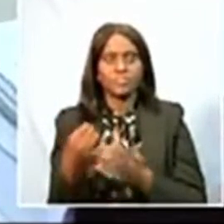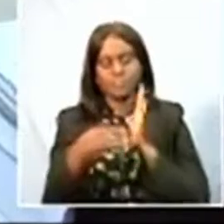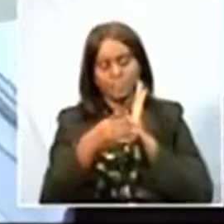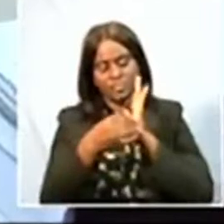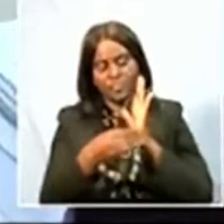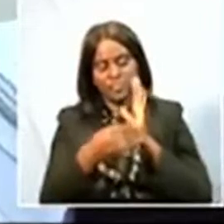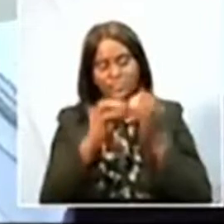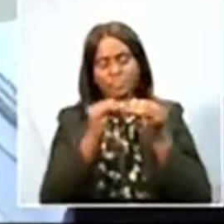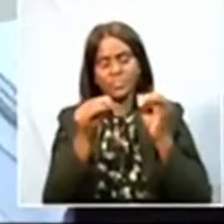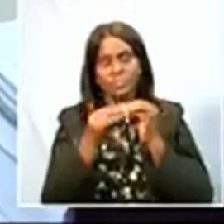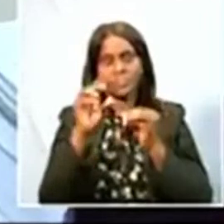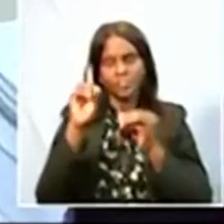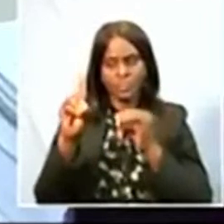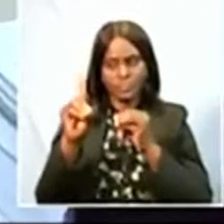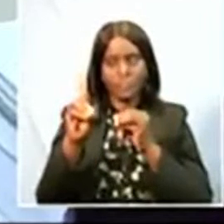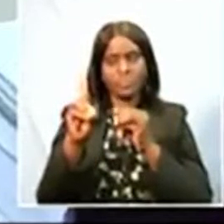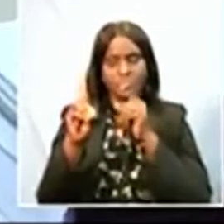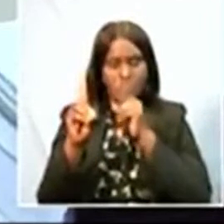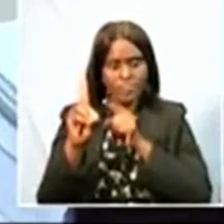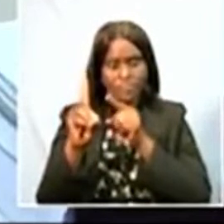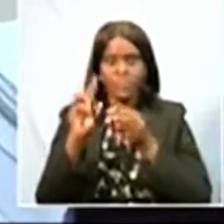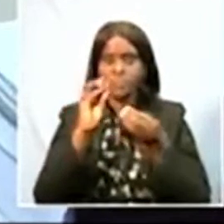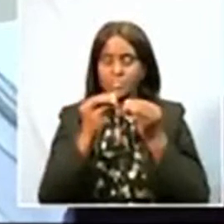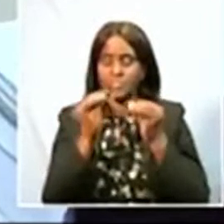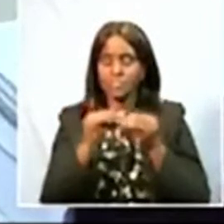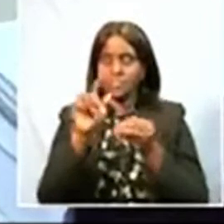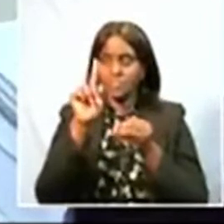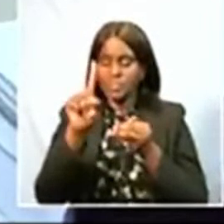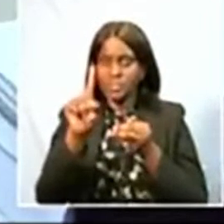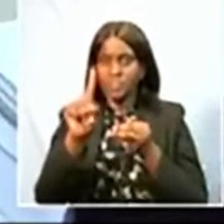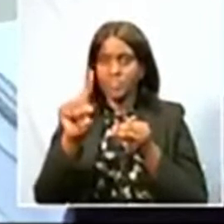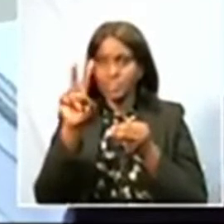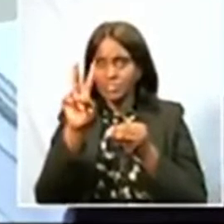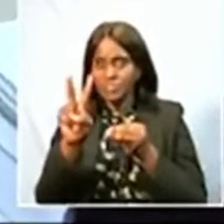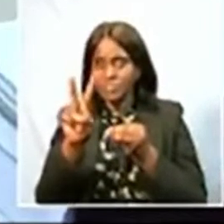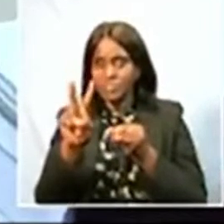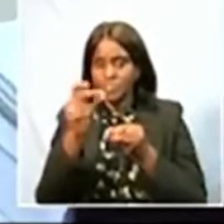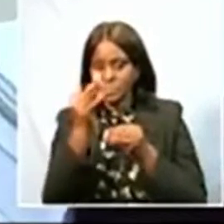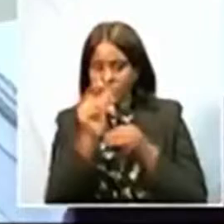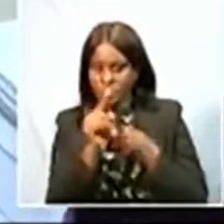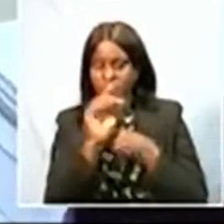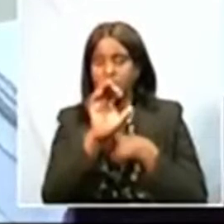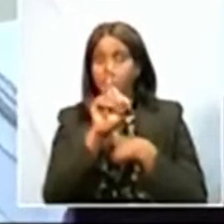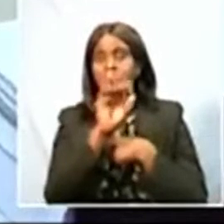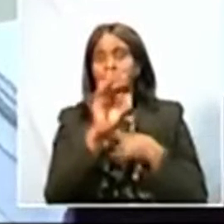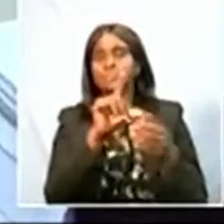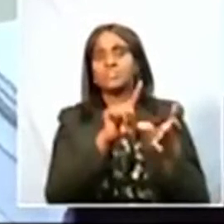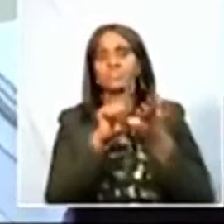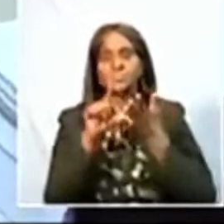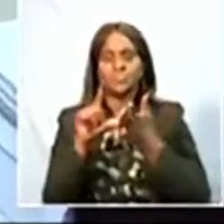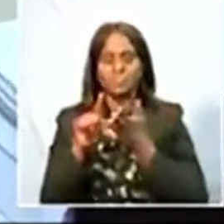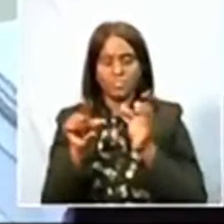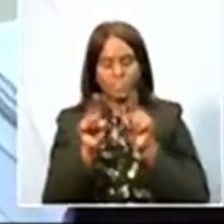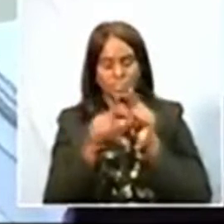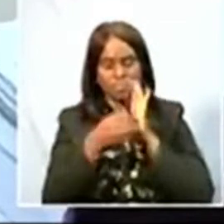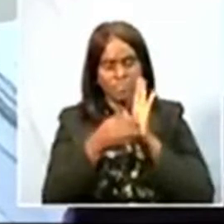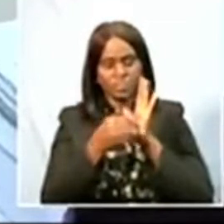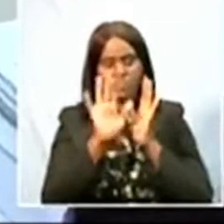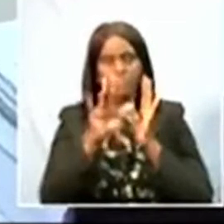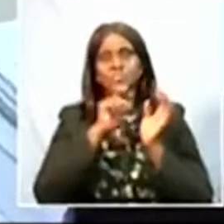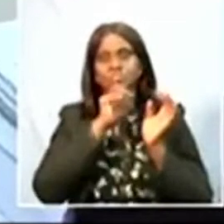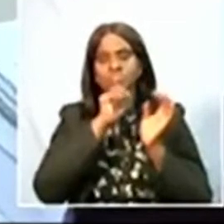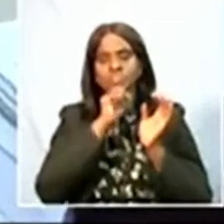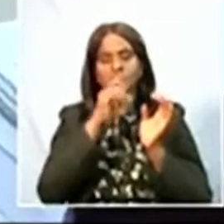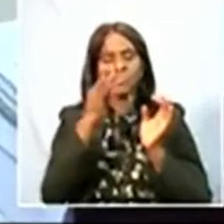Guideline number D, subsection 1, subsection 2 of the CDF guidelines guides on the ownership